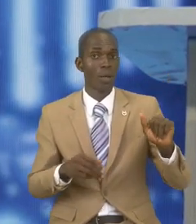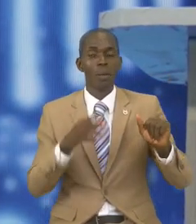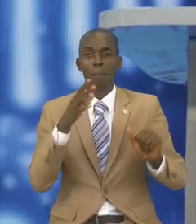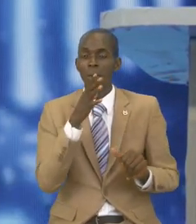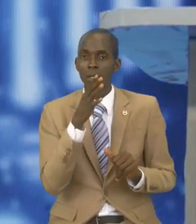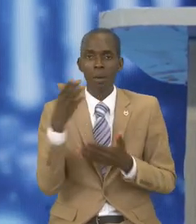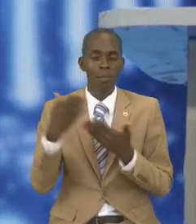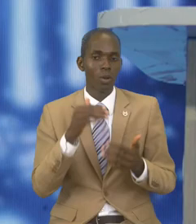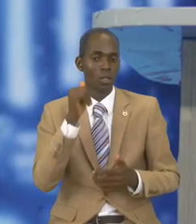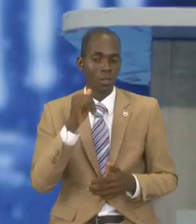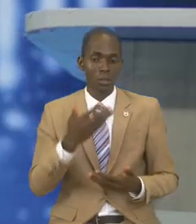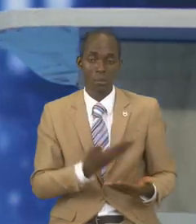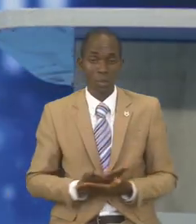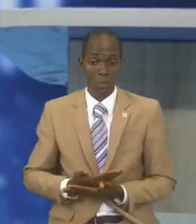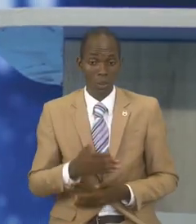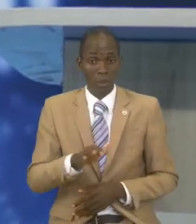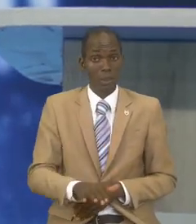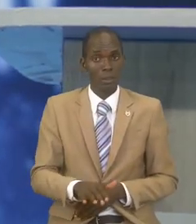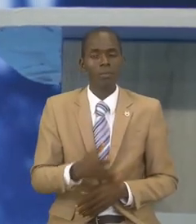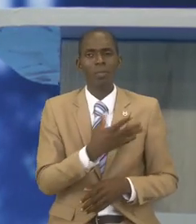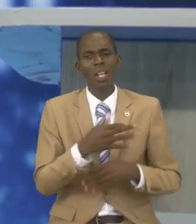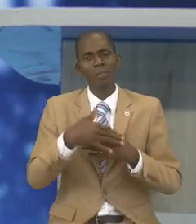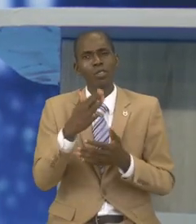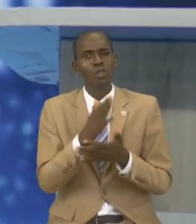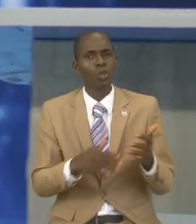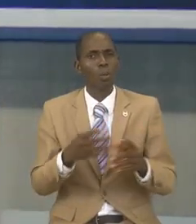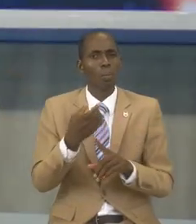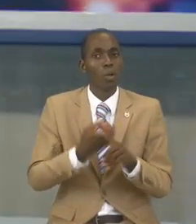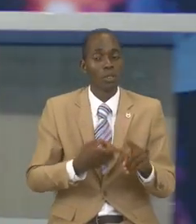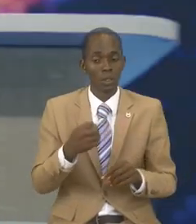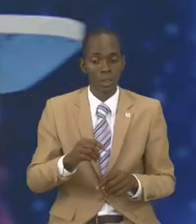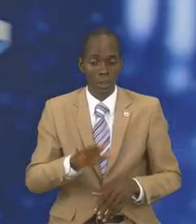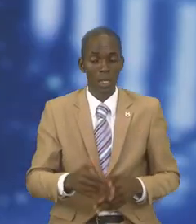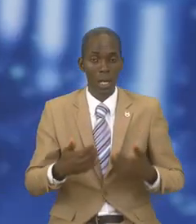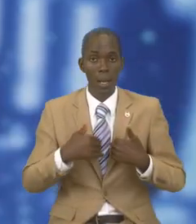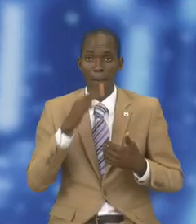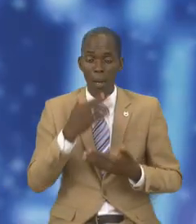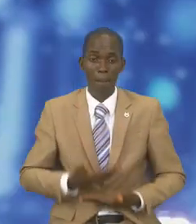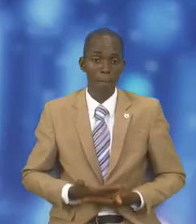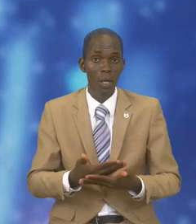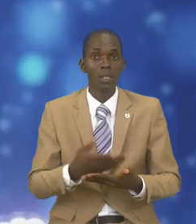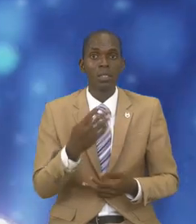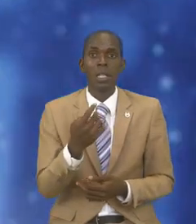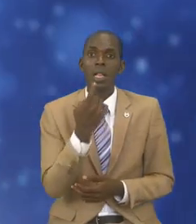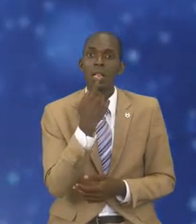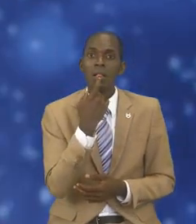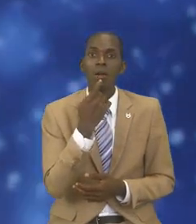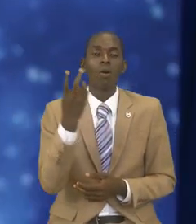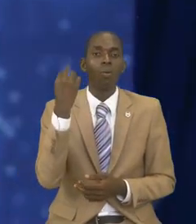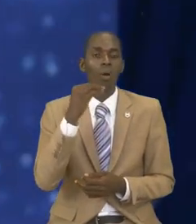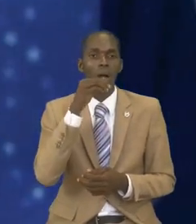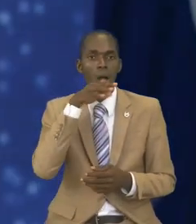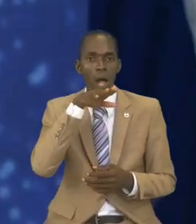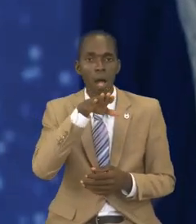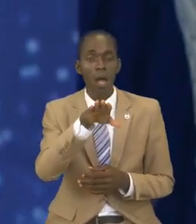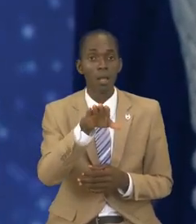of the child was, after some months, the child had been born. The tongue was sticking out.